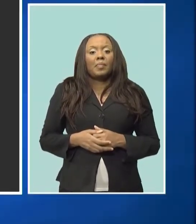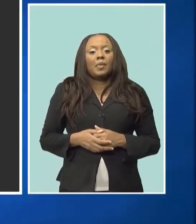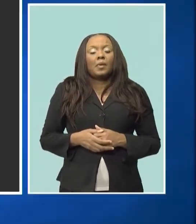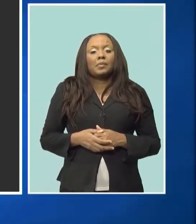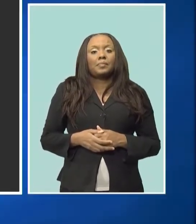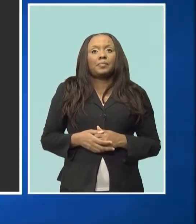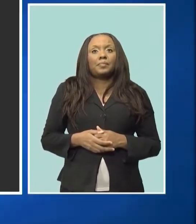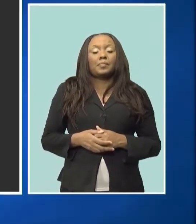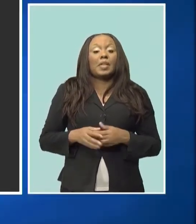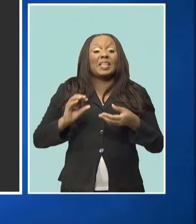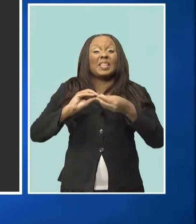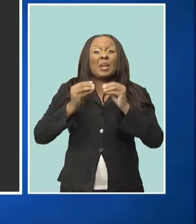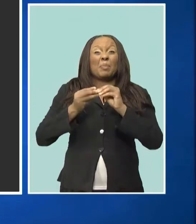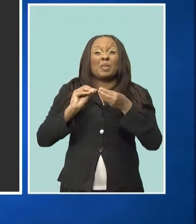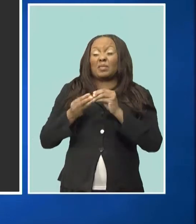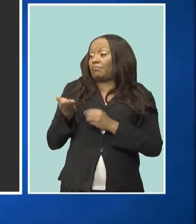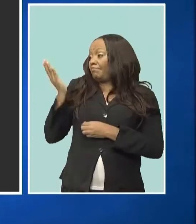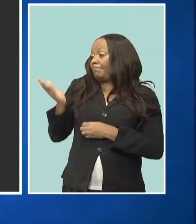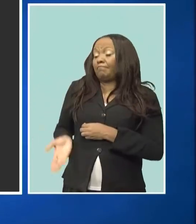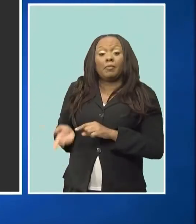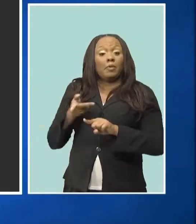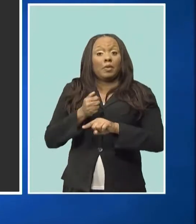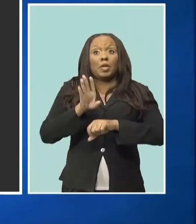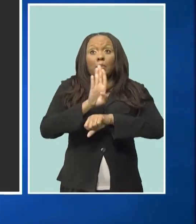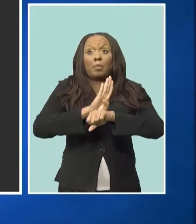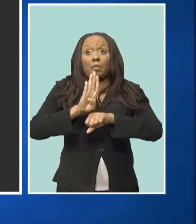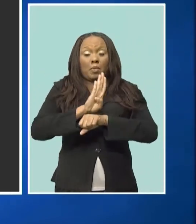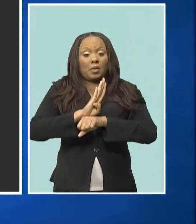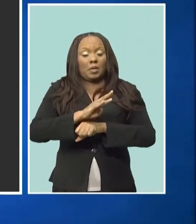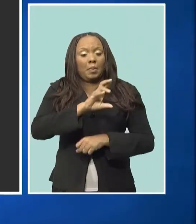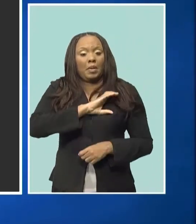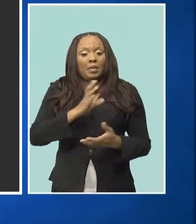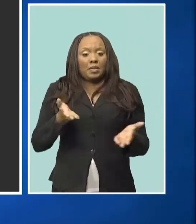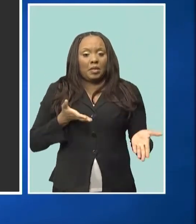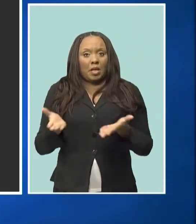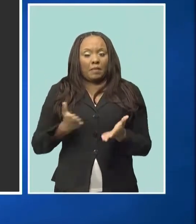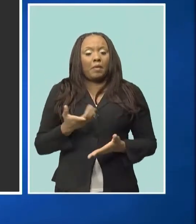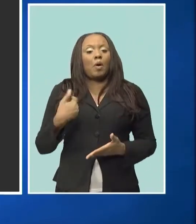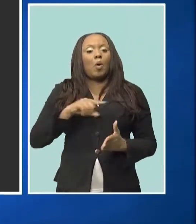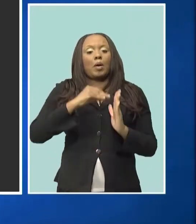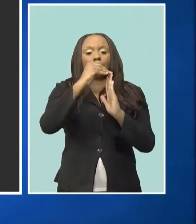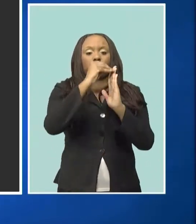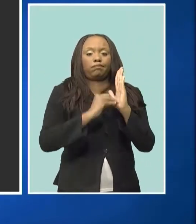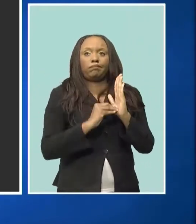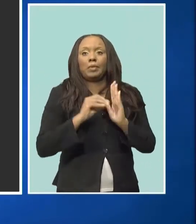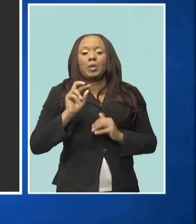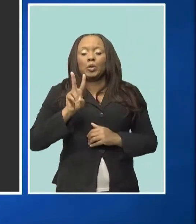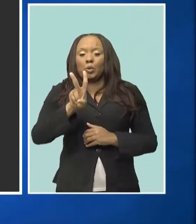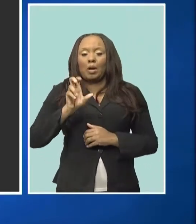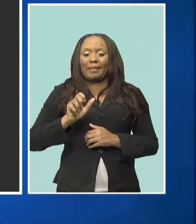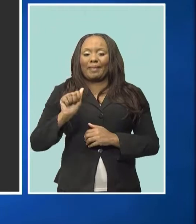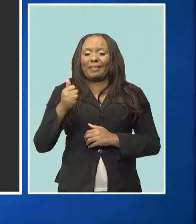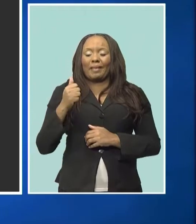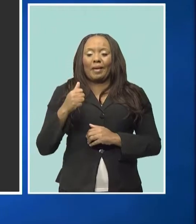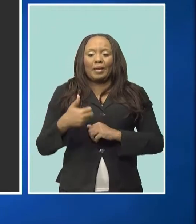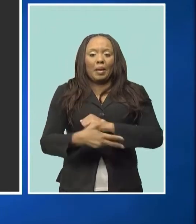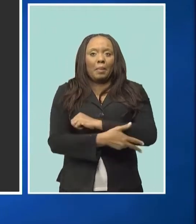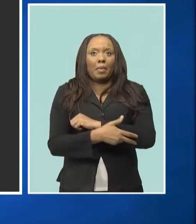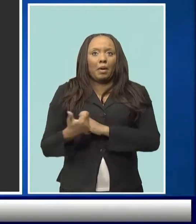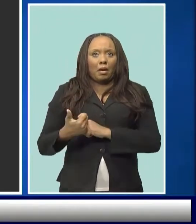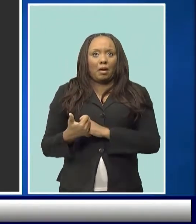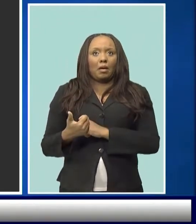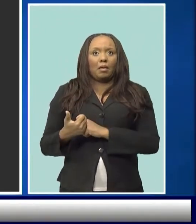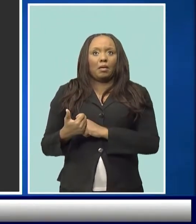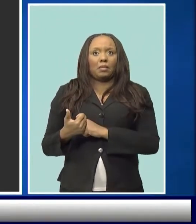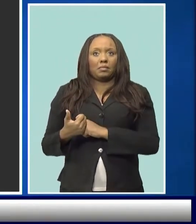provisional statistics from the Barbados Police Service, the island has recorded 210 burglaries as of April 15th this